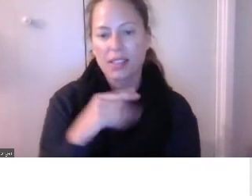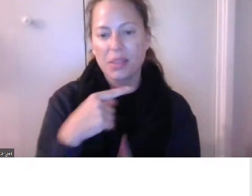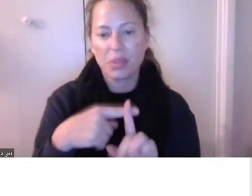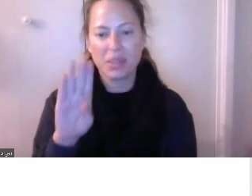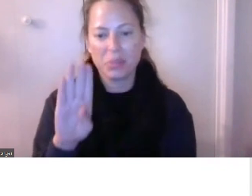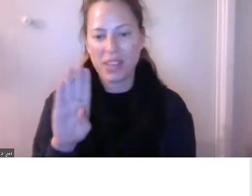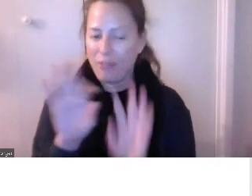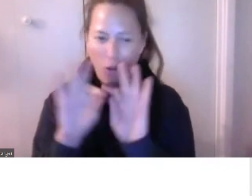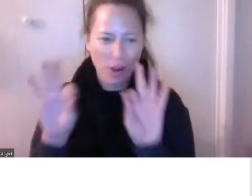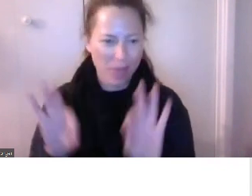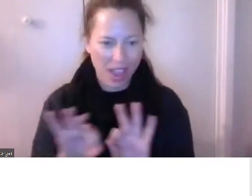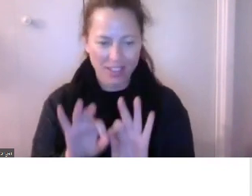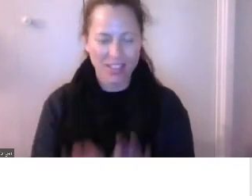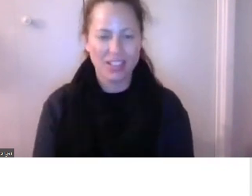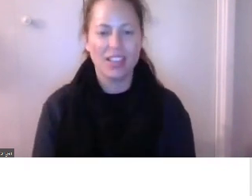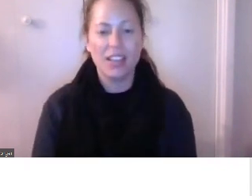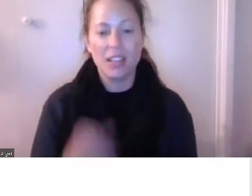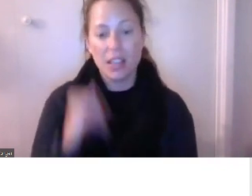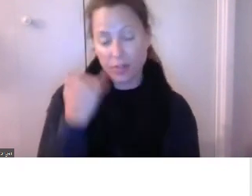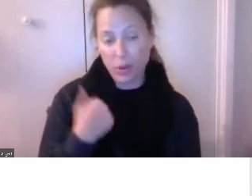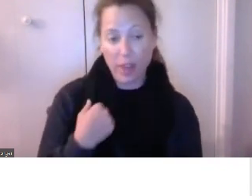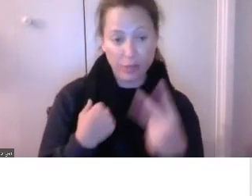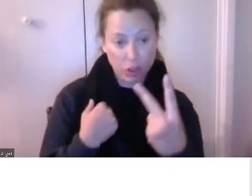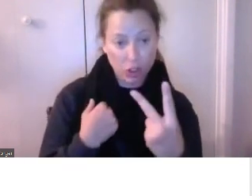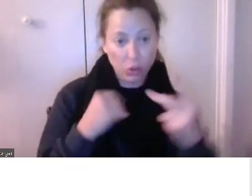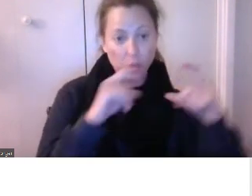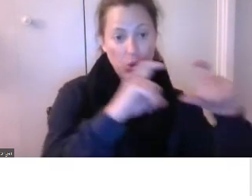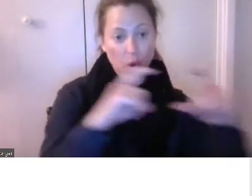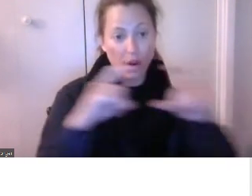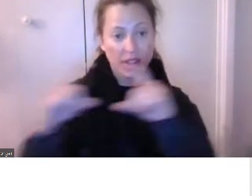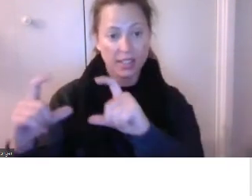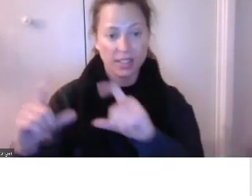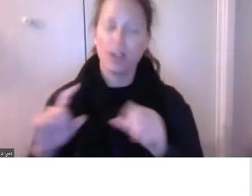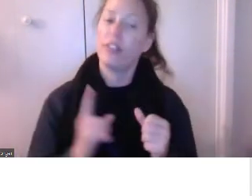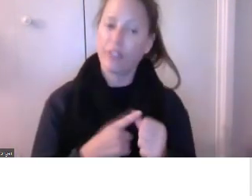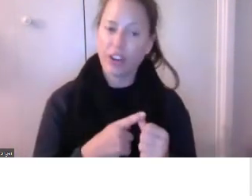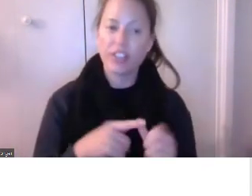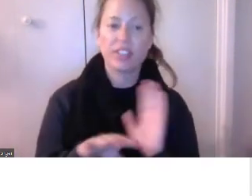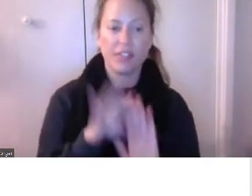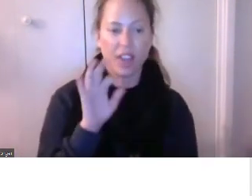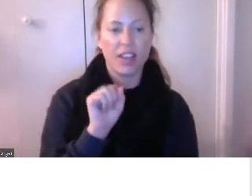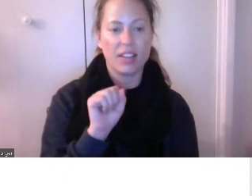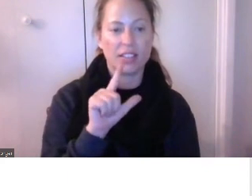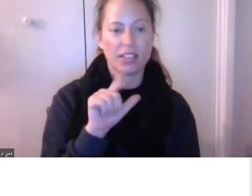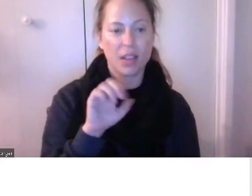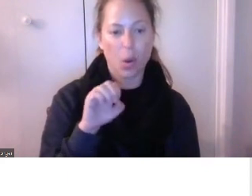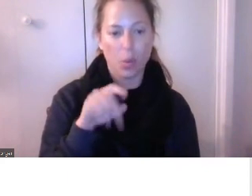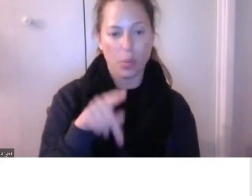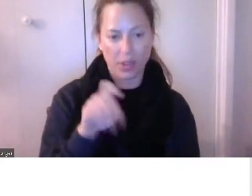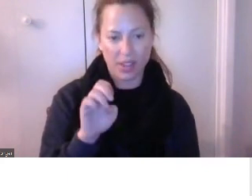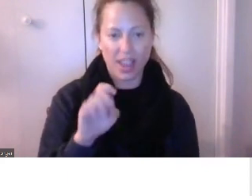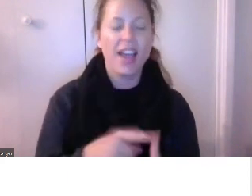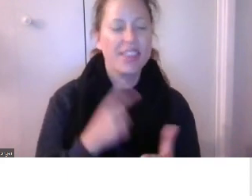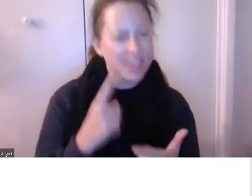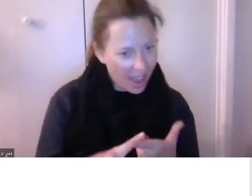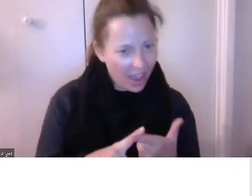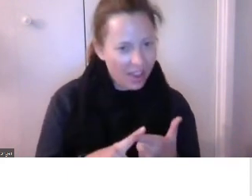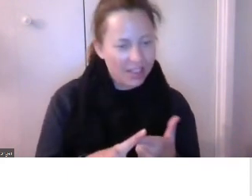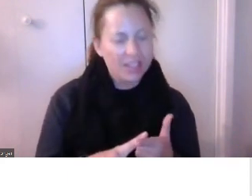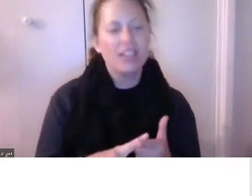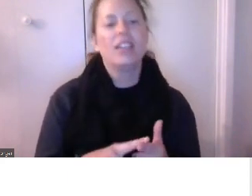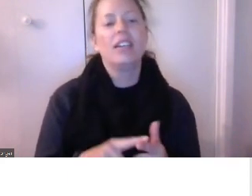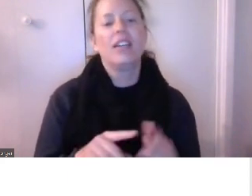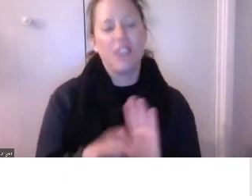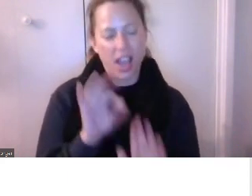coordinates and ask you to create the line, find the slope first, then use the slope and pick one of the